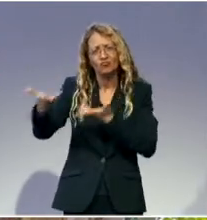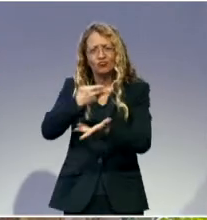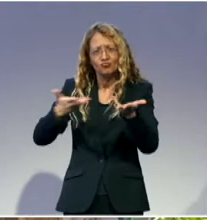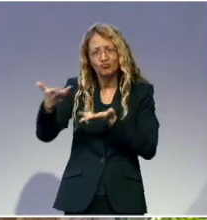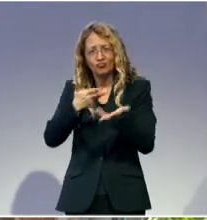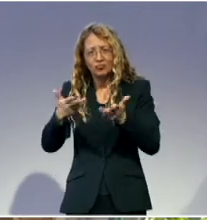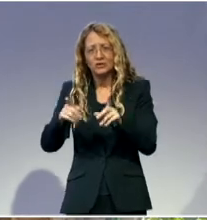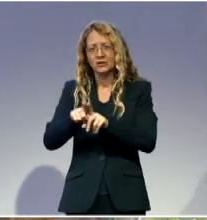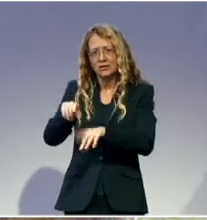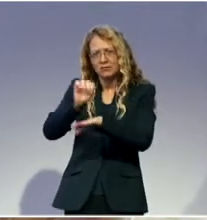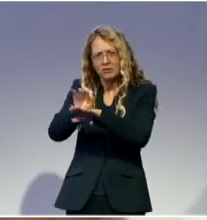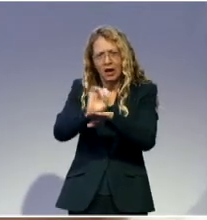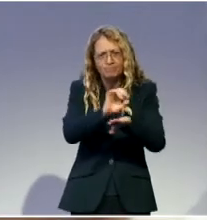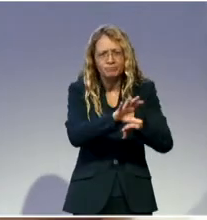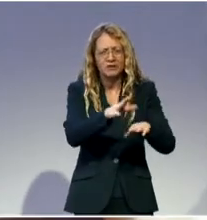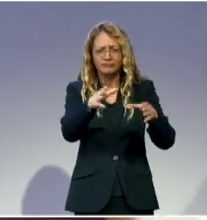home.